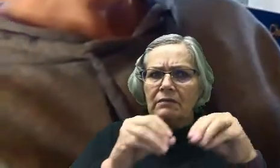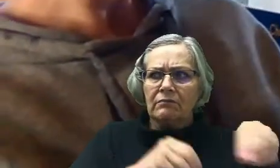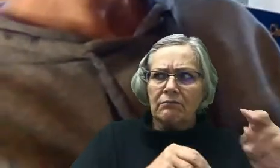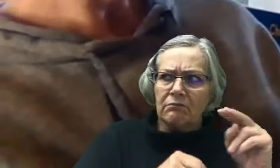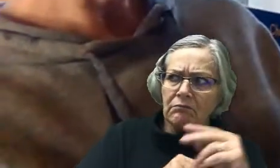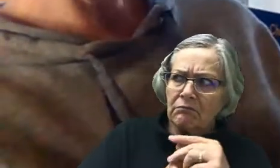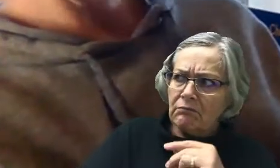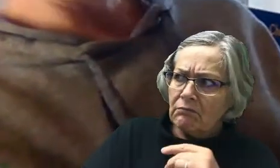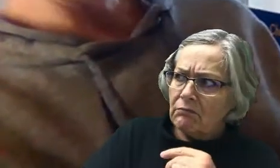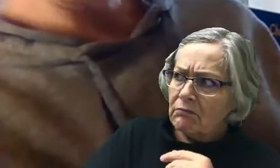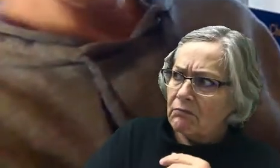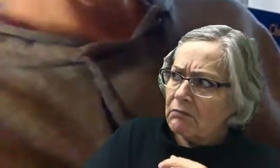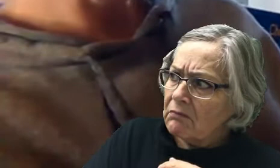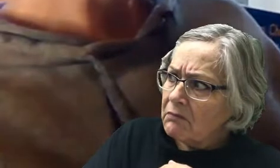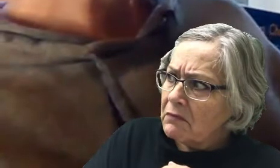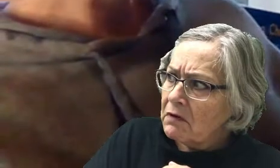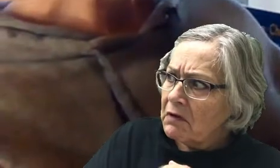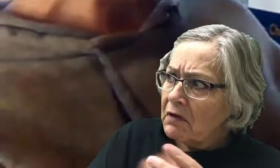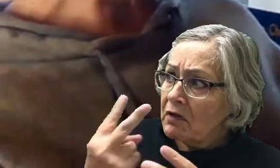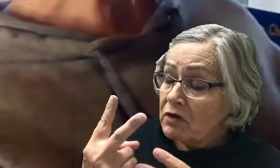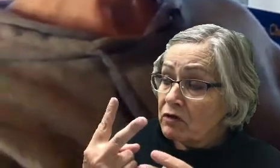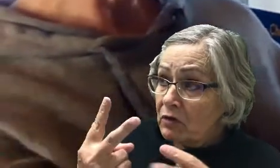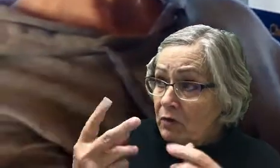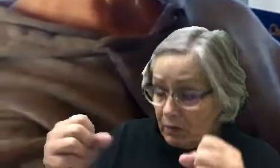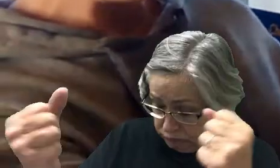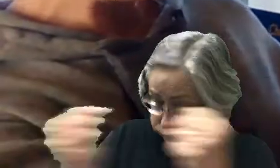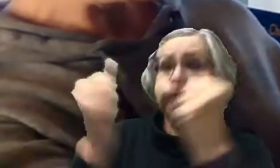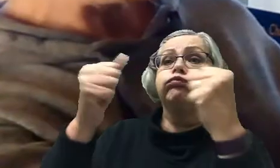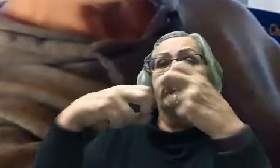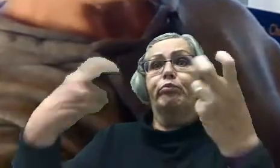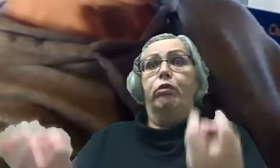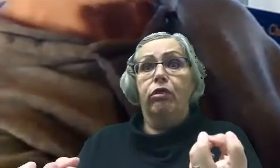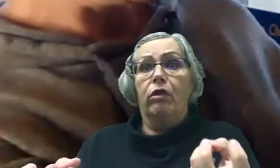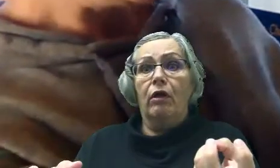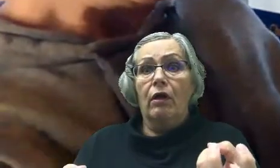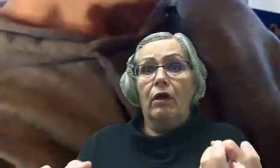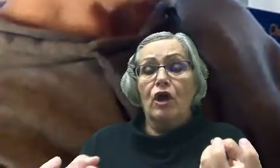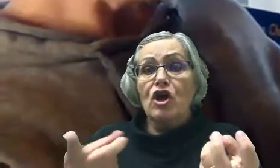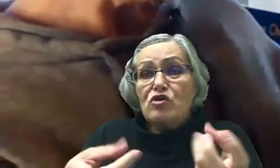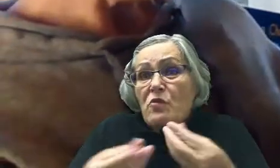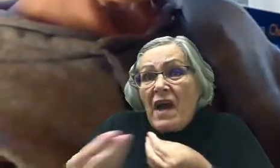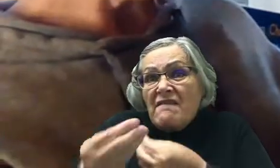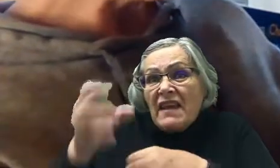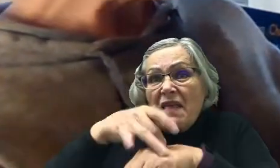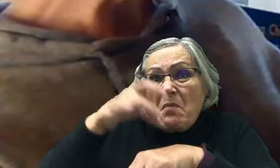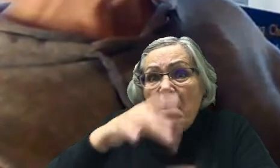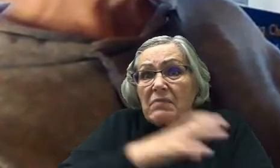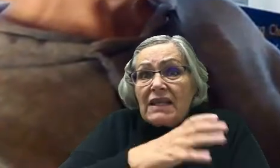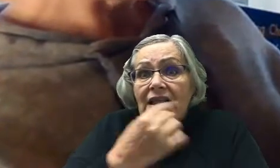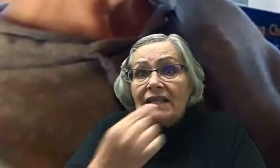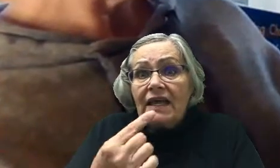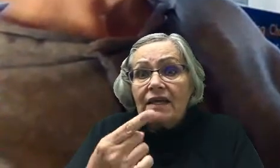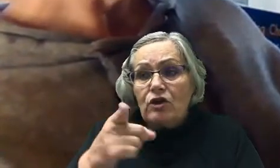his blankets, and he peered around the corner. Then the two of them bumped heads and fell down. "You've been feeding the pumpkin,"